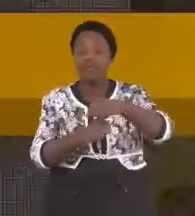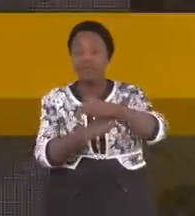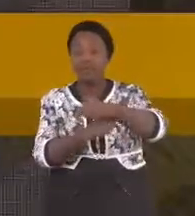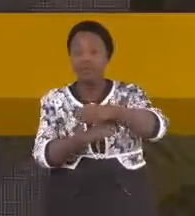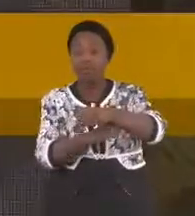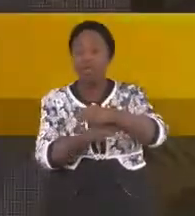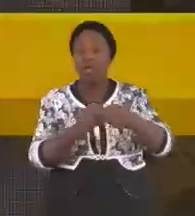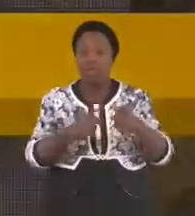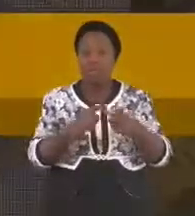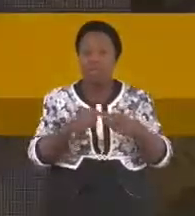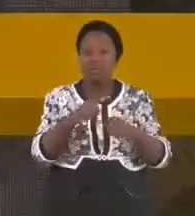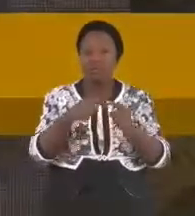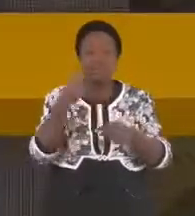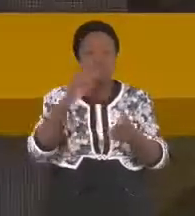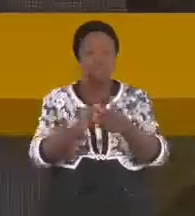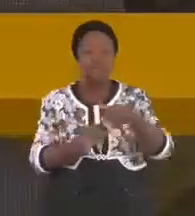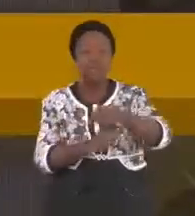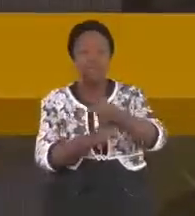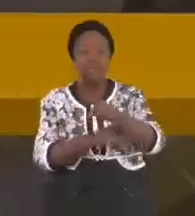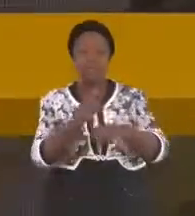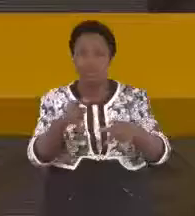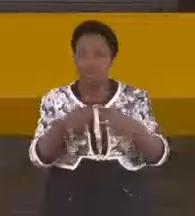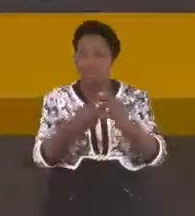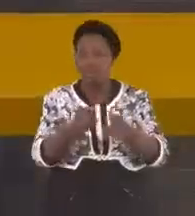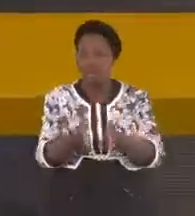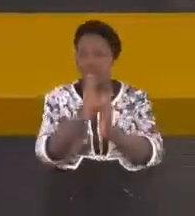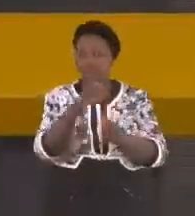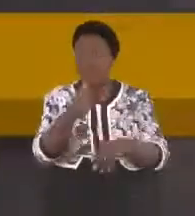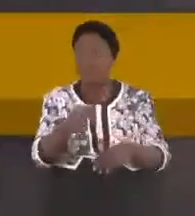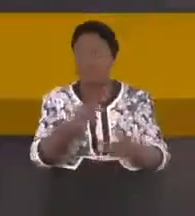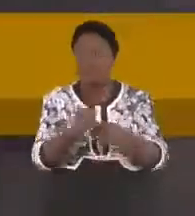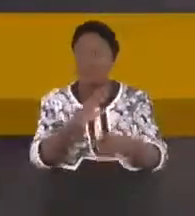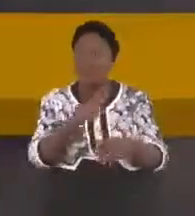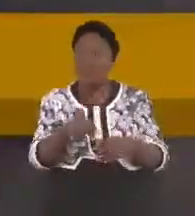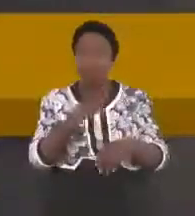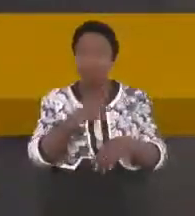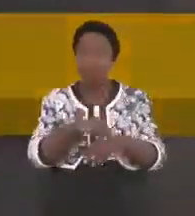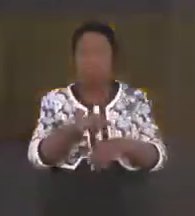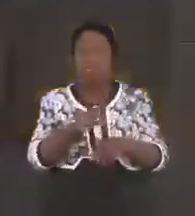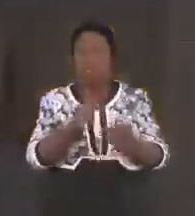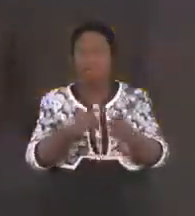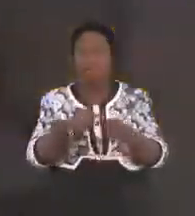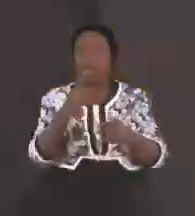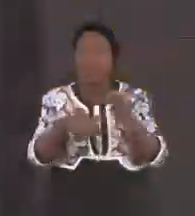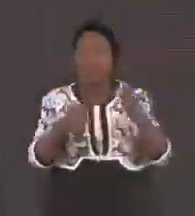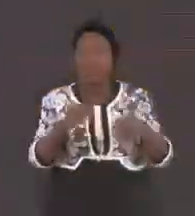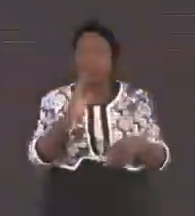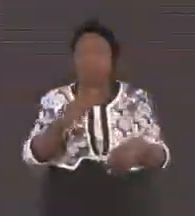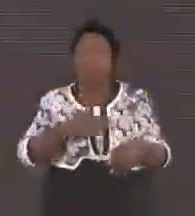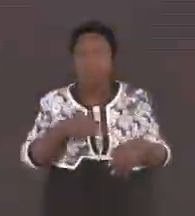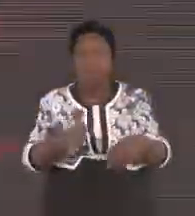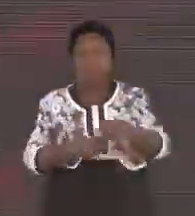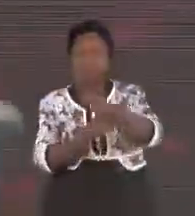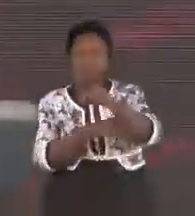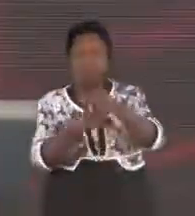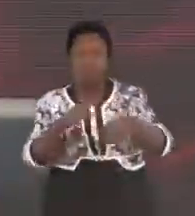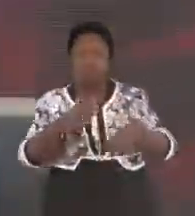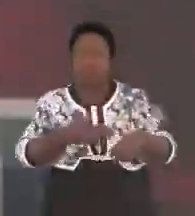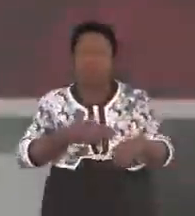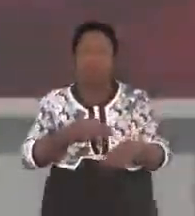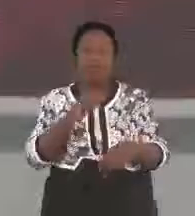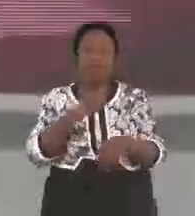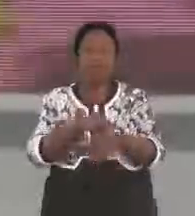you begin to ask yourself, if you're a minister, what's the foundation of my ministry? And then if you're a member of